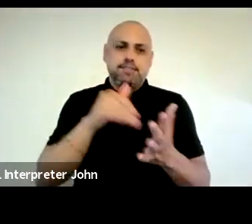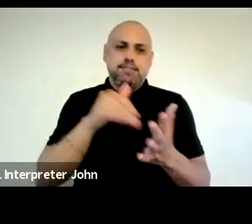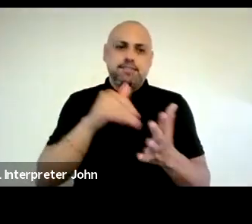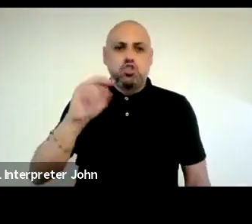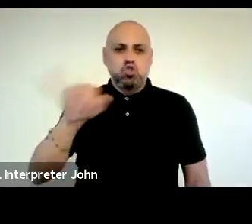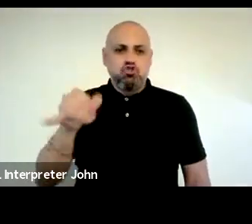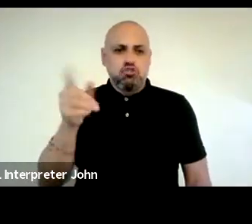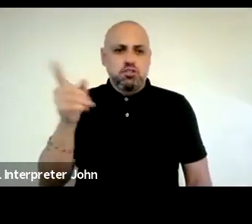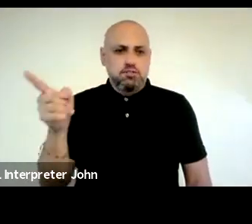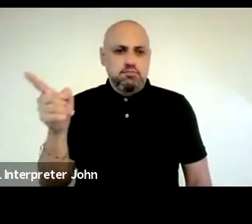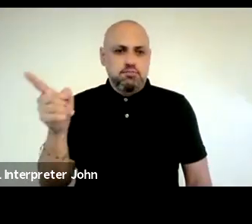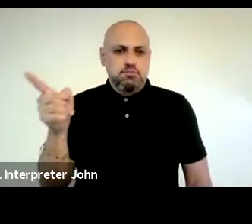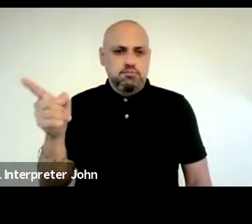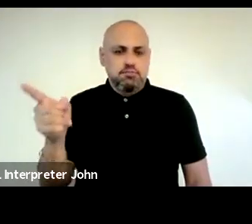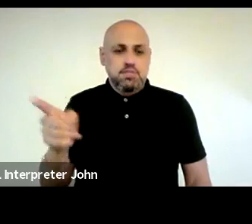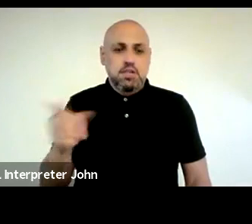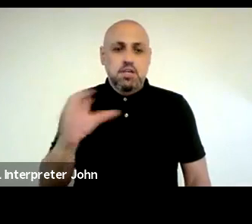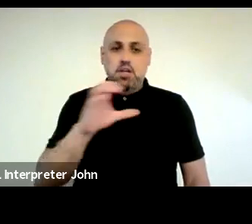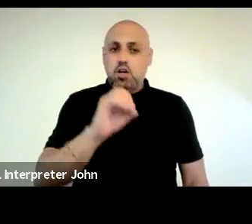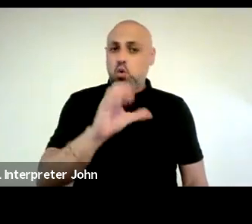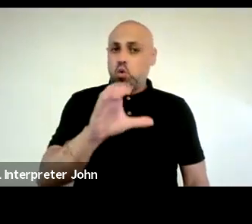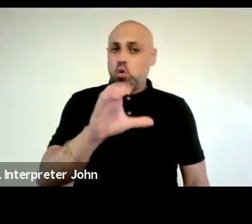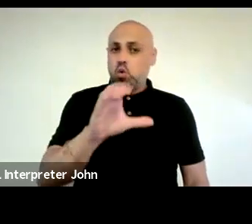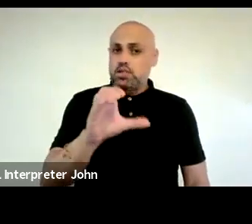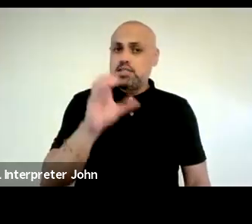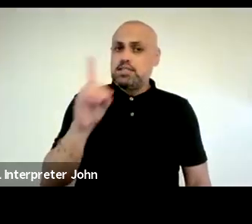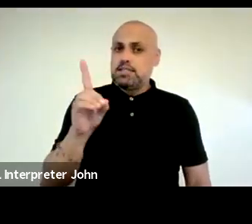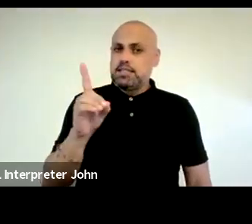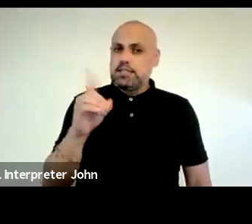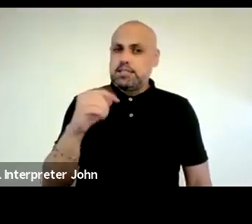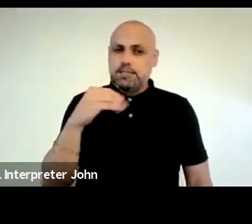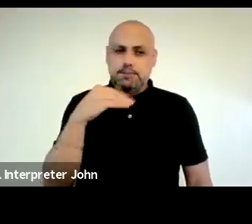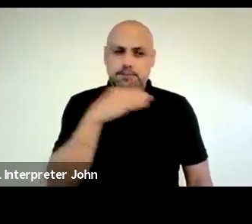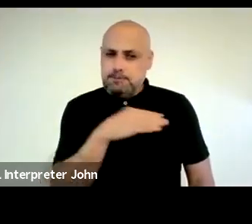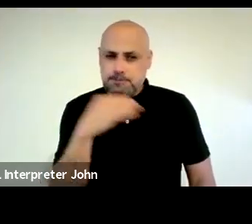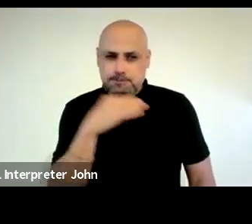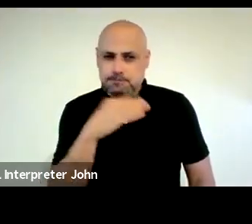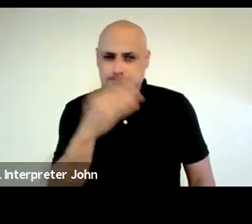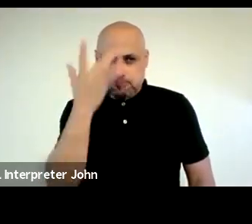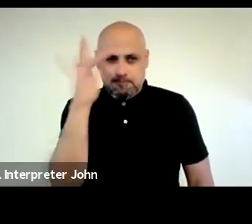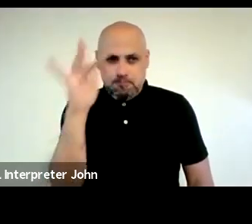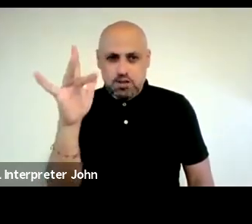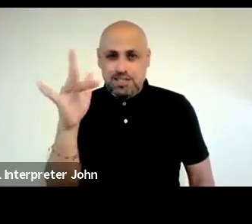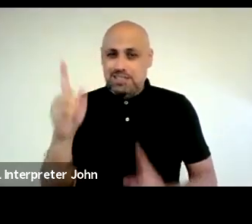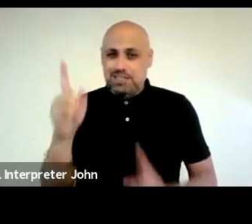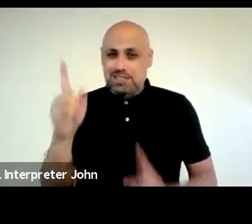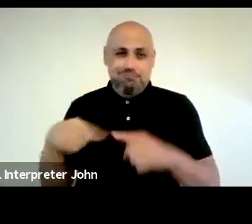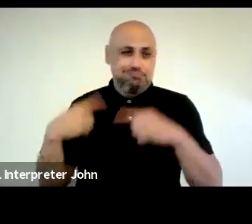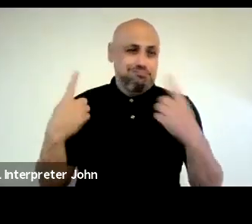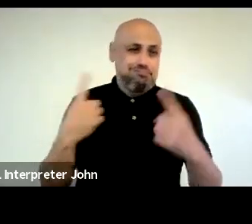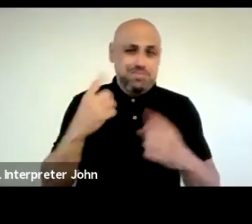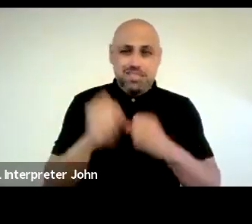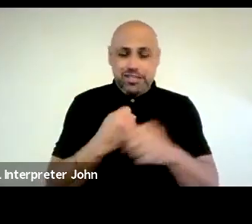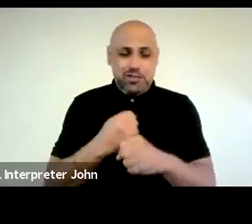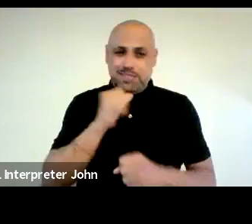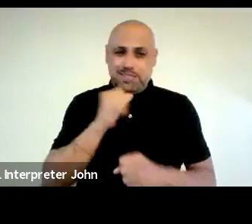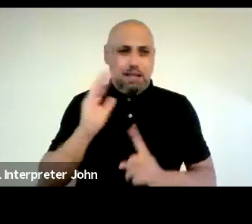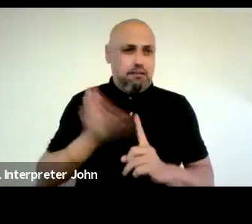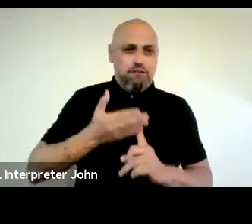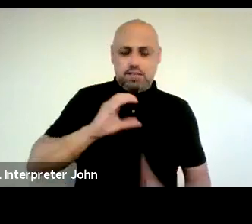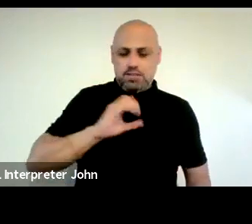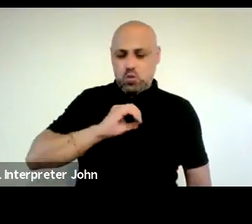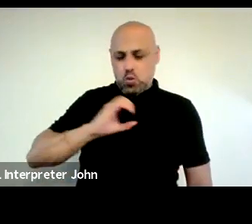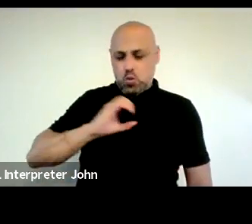is proficient at deception, and even after all these years, I still wasn't convinced I had OCD. But by the